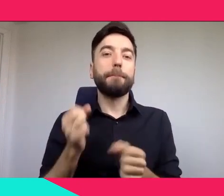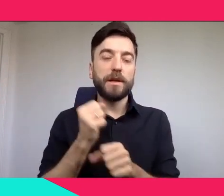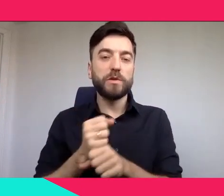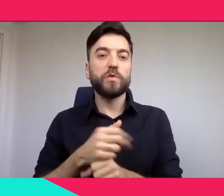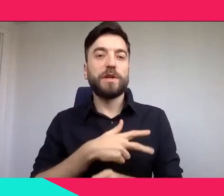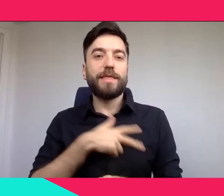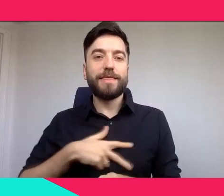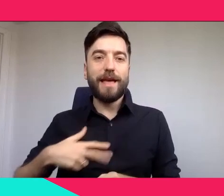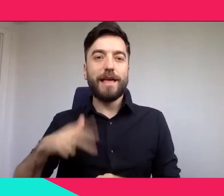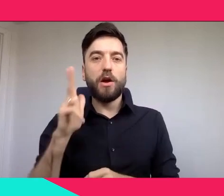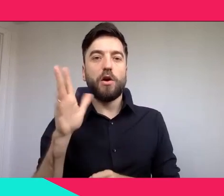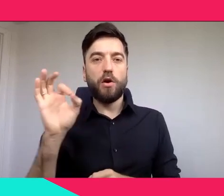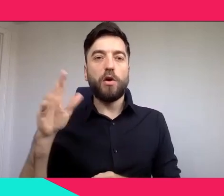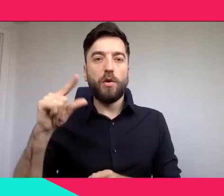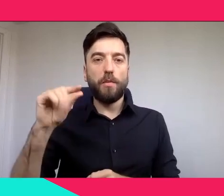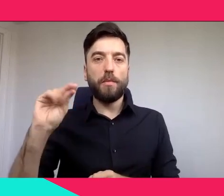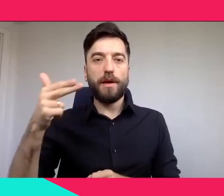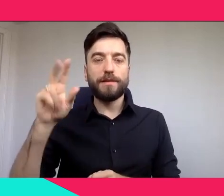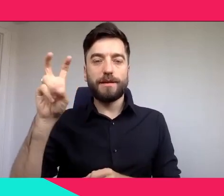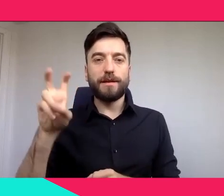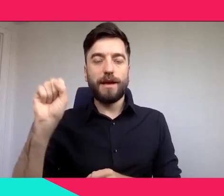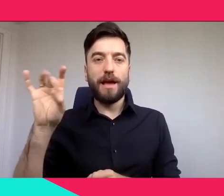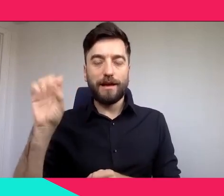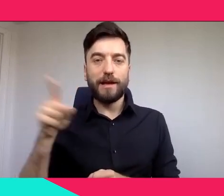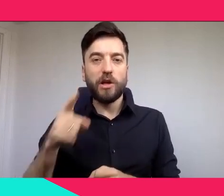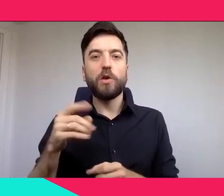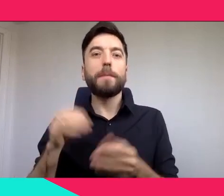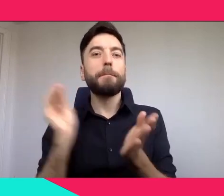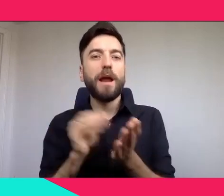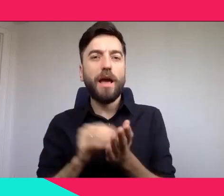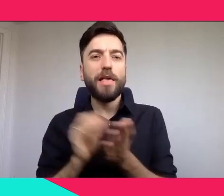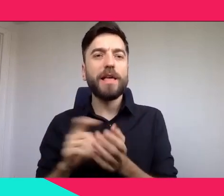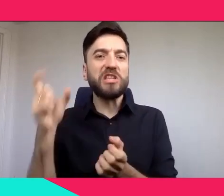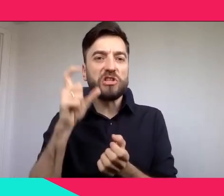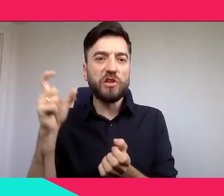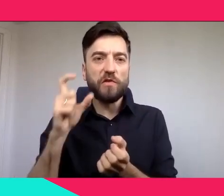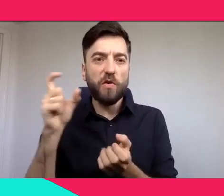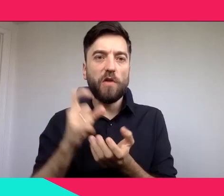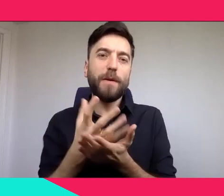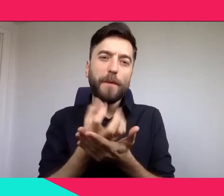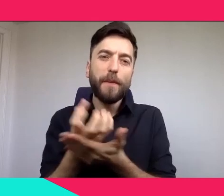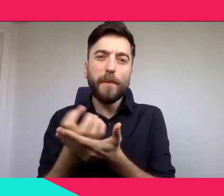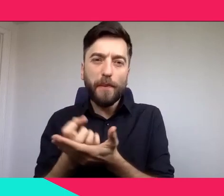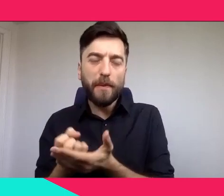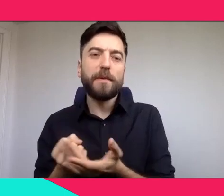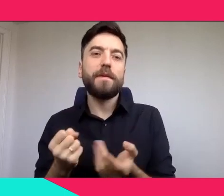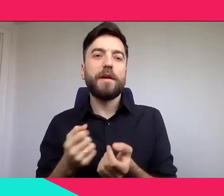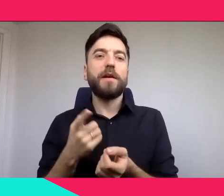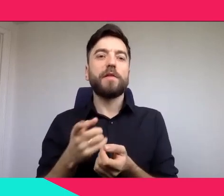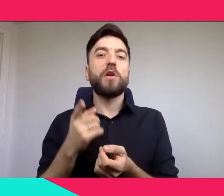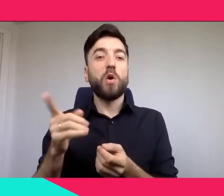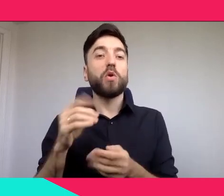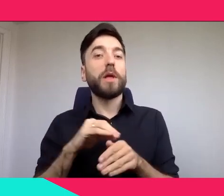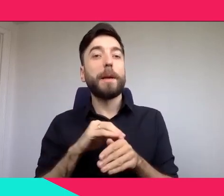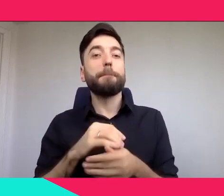digital museum practice. She was a chair of Europeana Network Association, and now she is an advisor to the